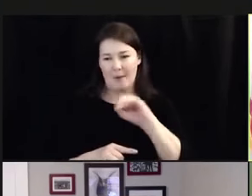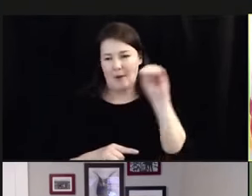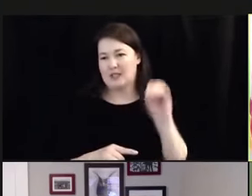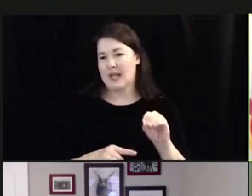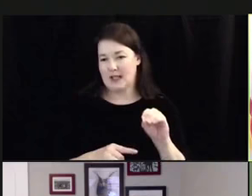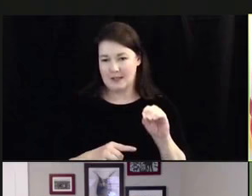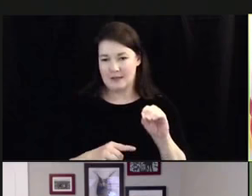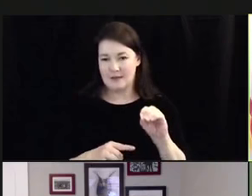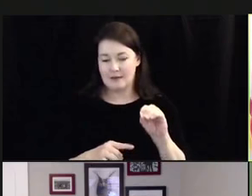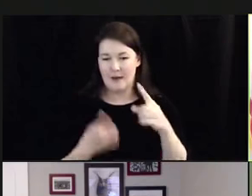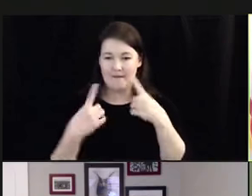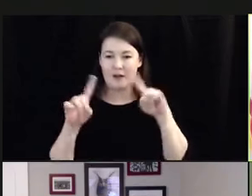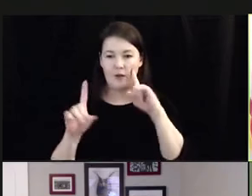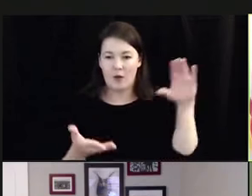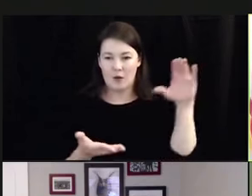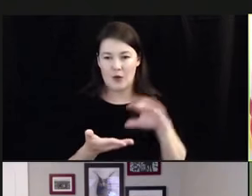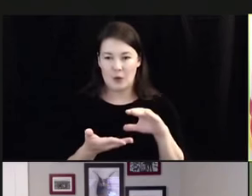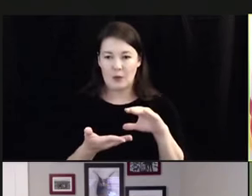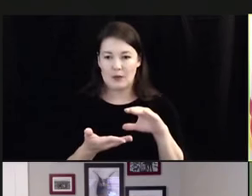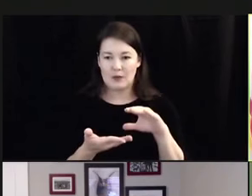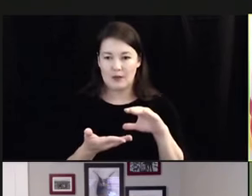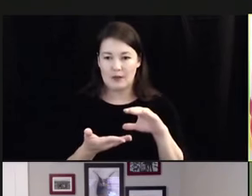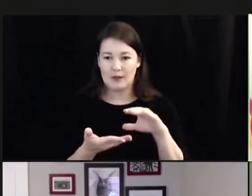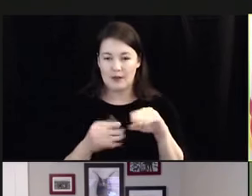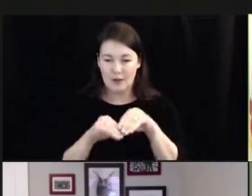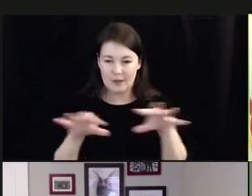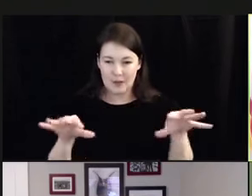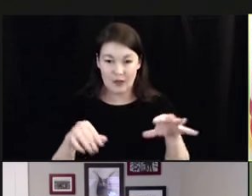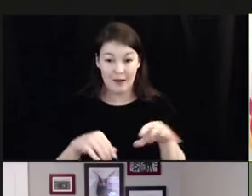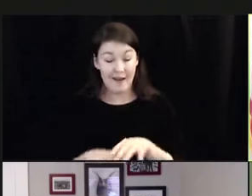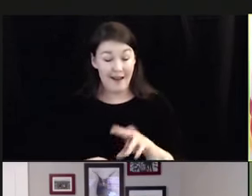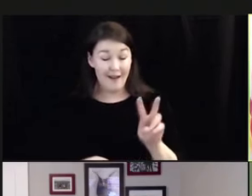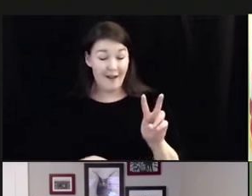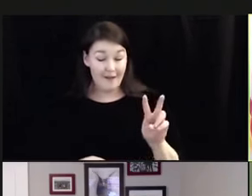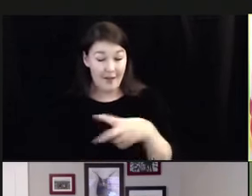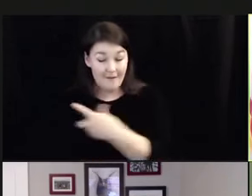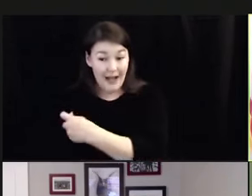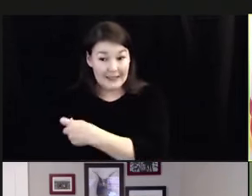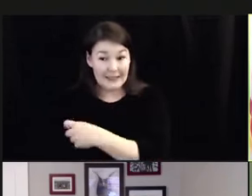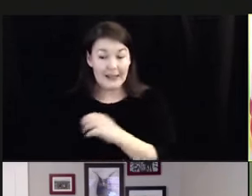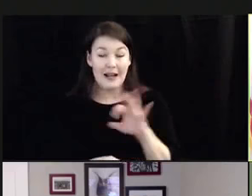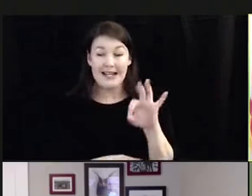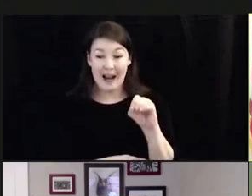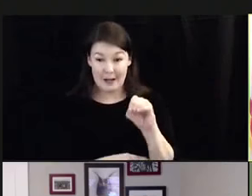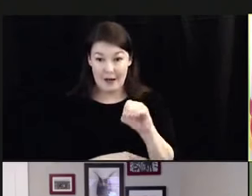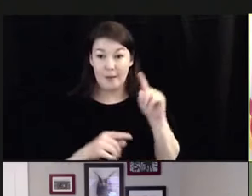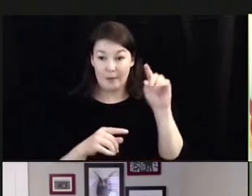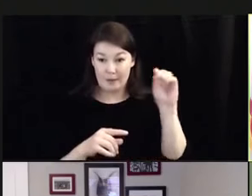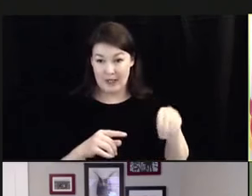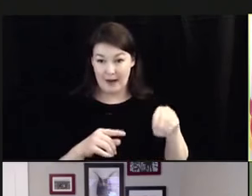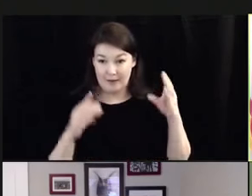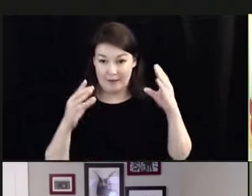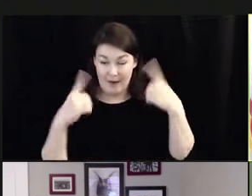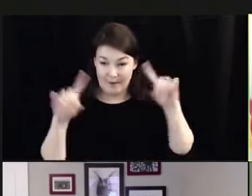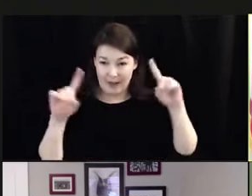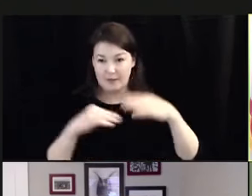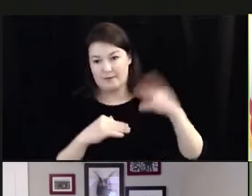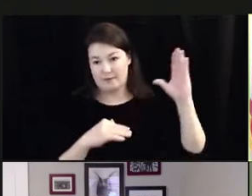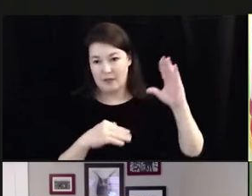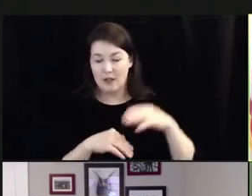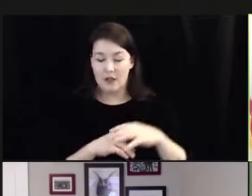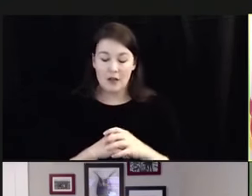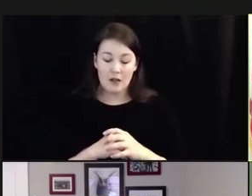50%. Vaccines, upwards of 90%. But just as importantly, if not more, if